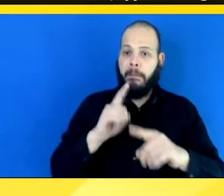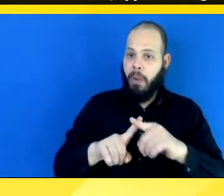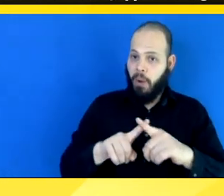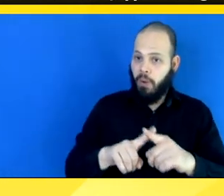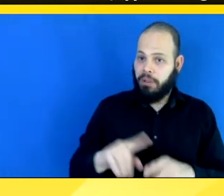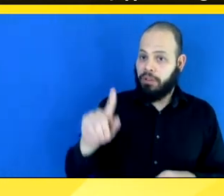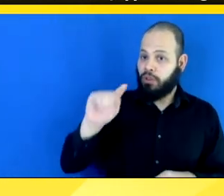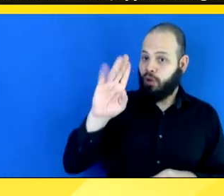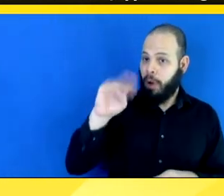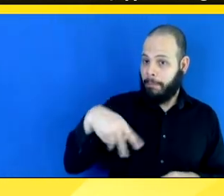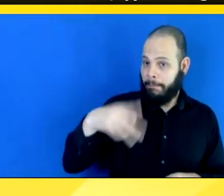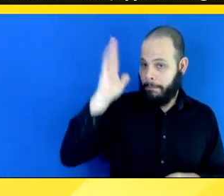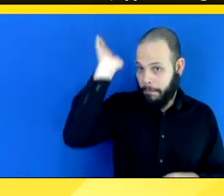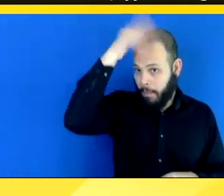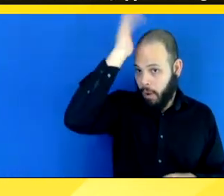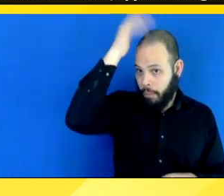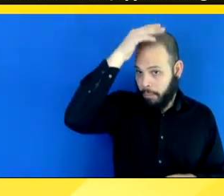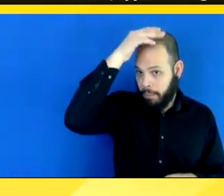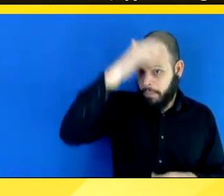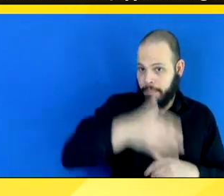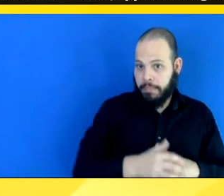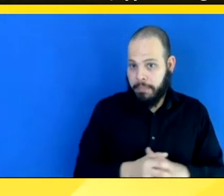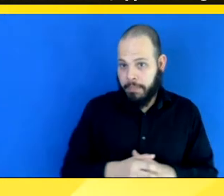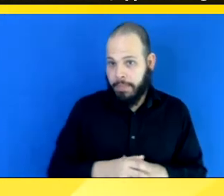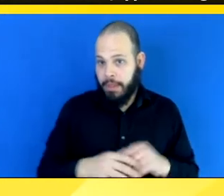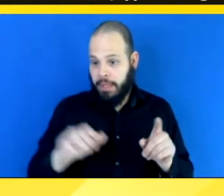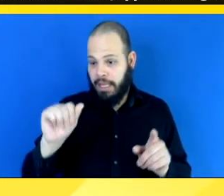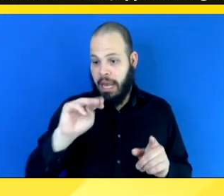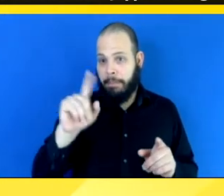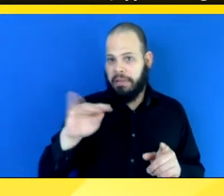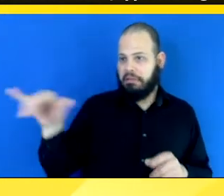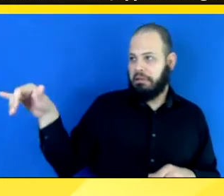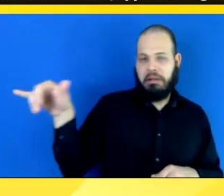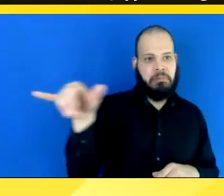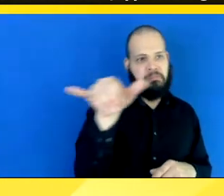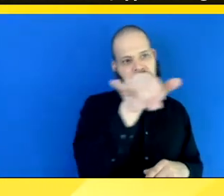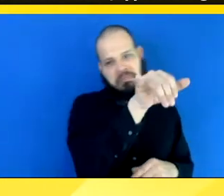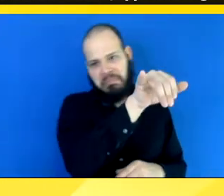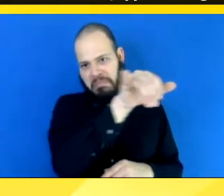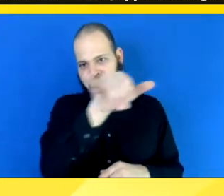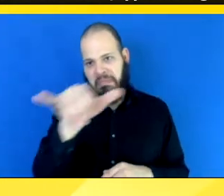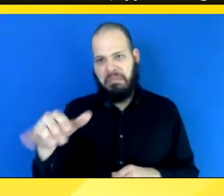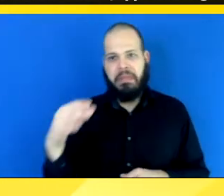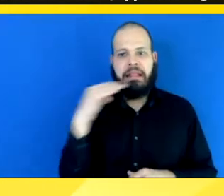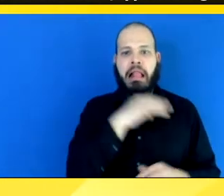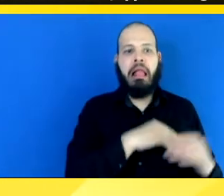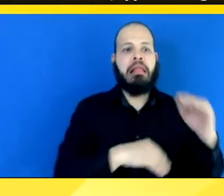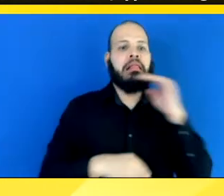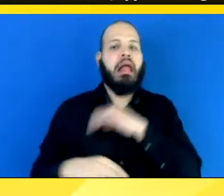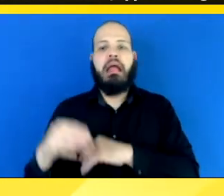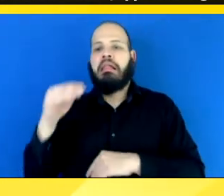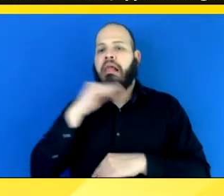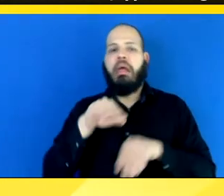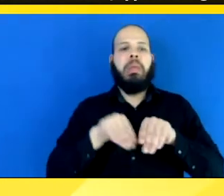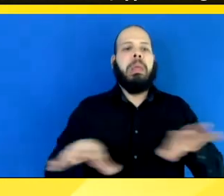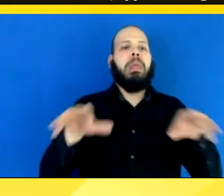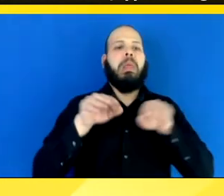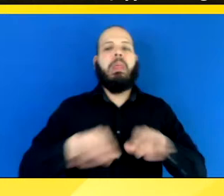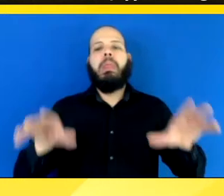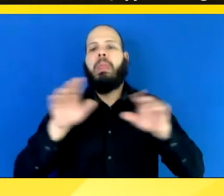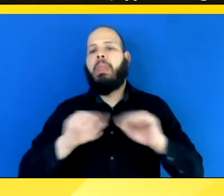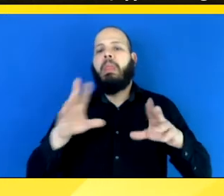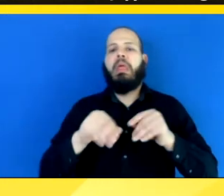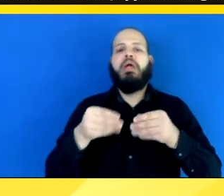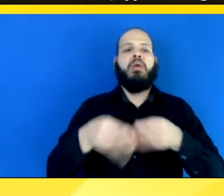They send messages out with lies, claim it's gonna cost jobs. Then they make the workers go to classes, and then the instructors try to